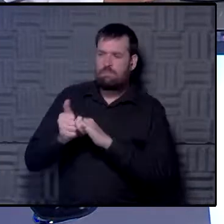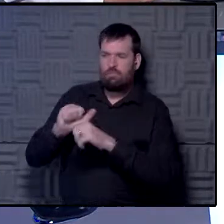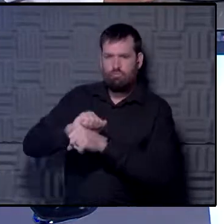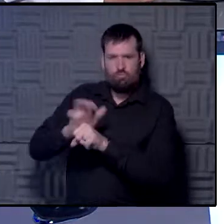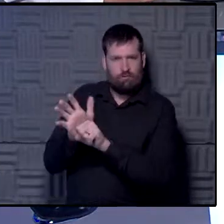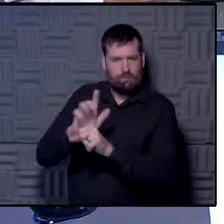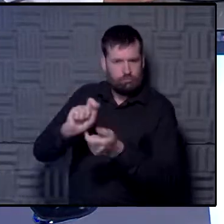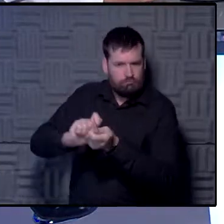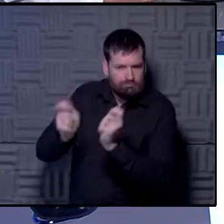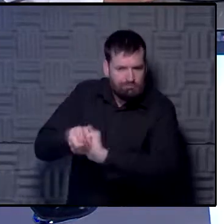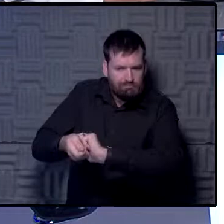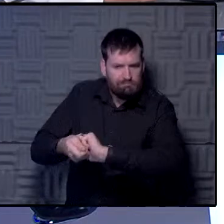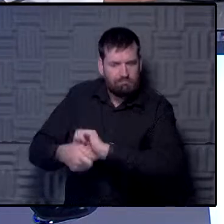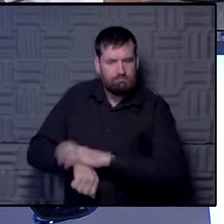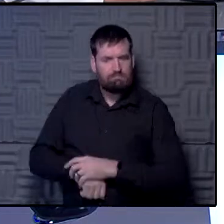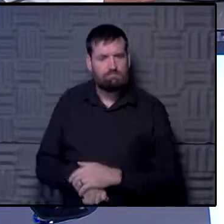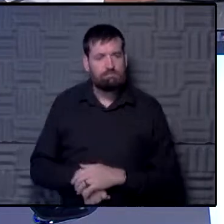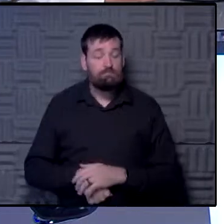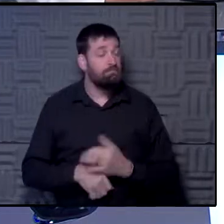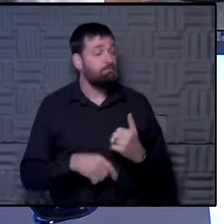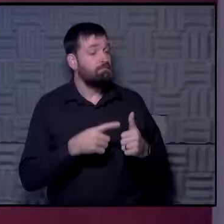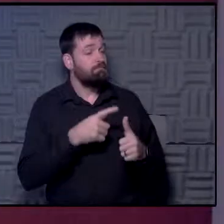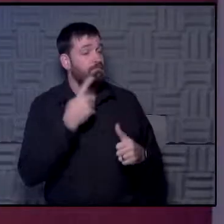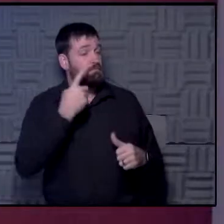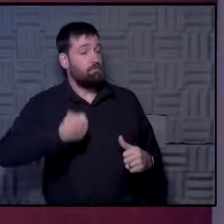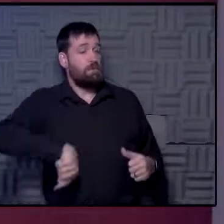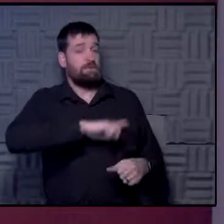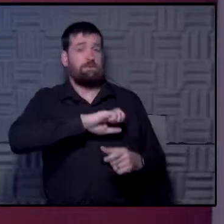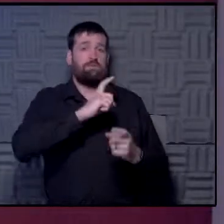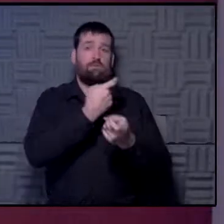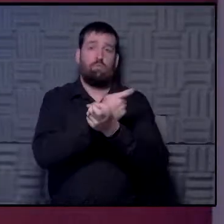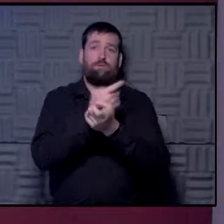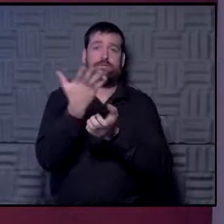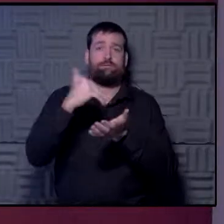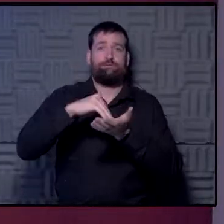work? Well, for us in the Poison Center,